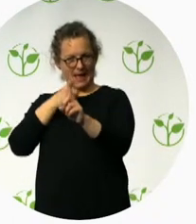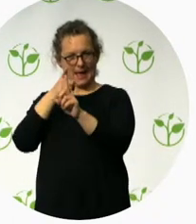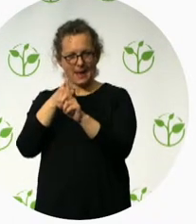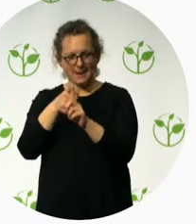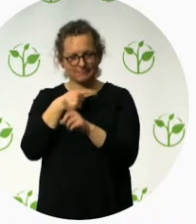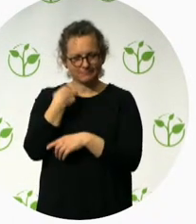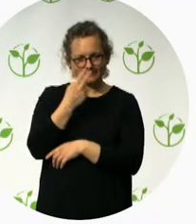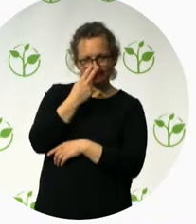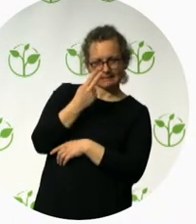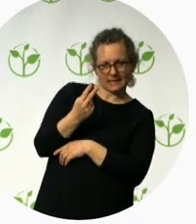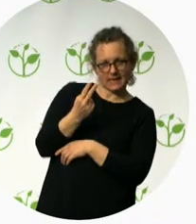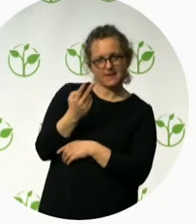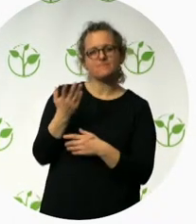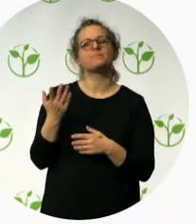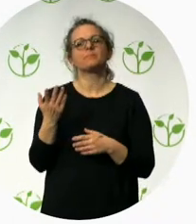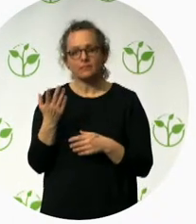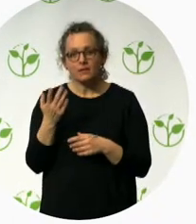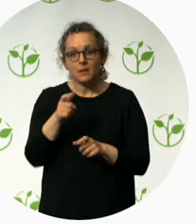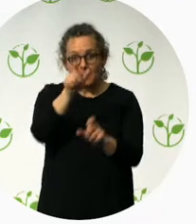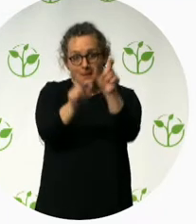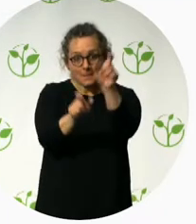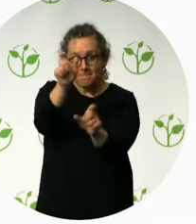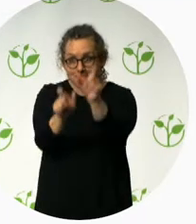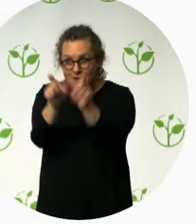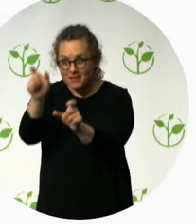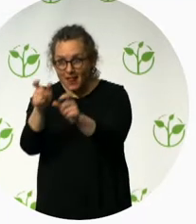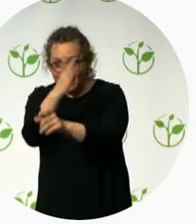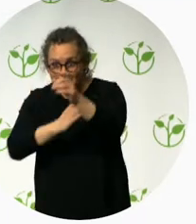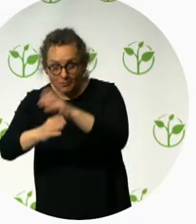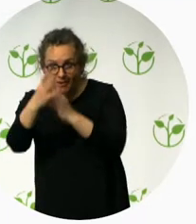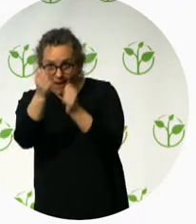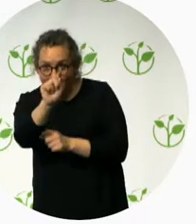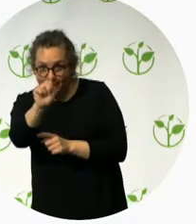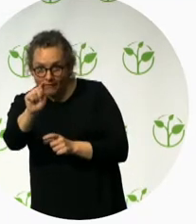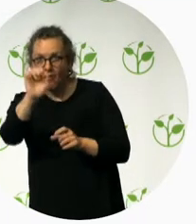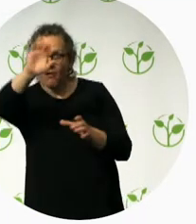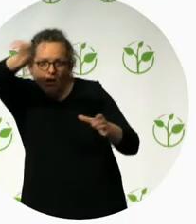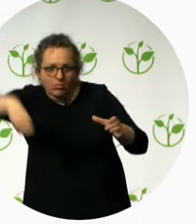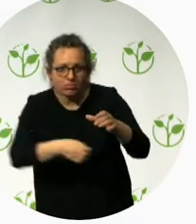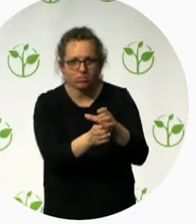disability. So this project started in